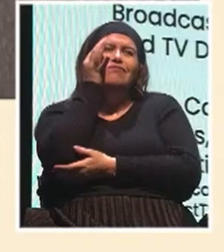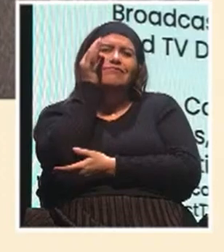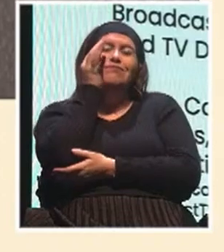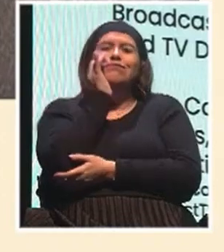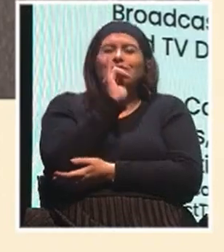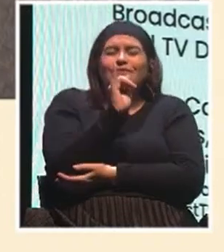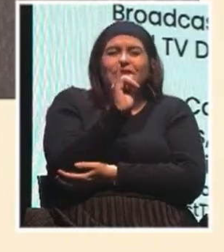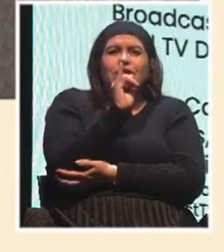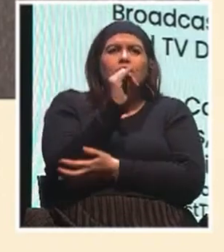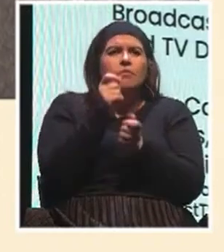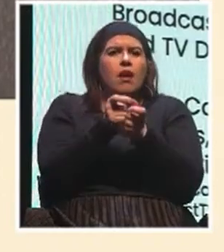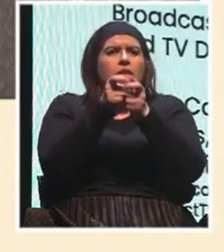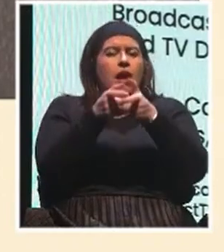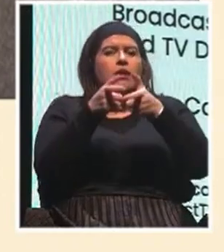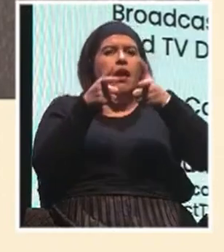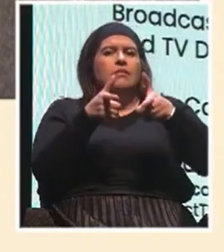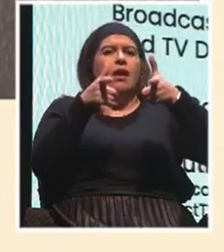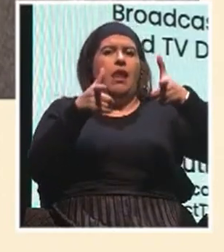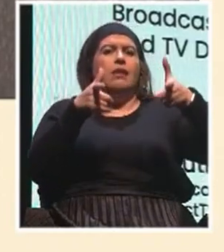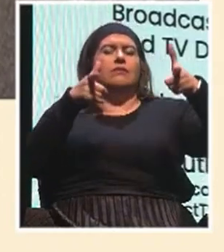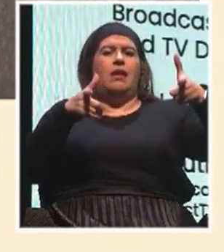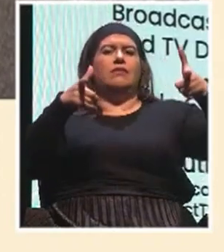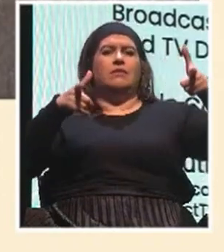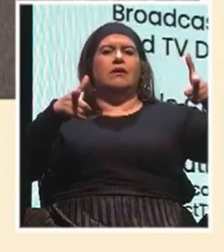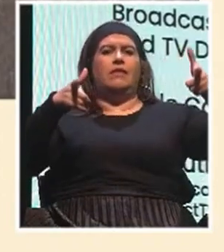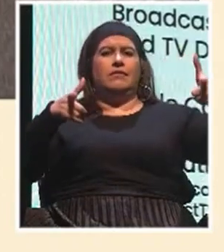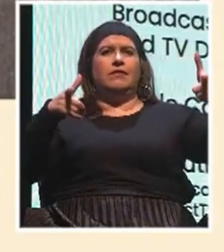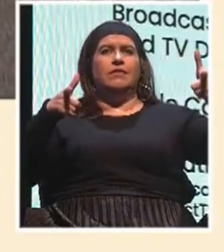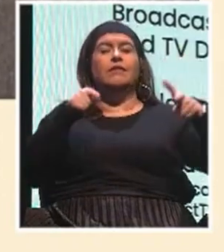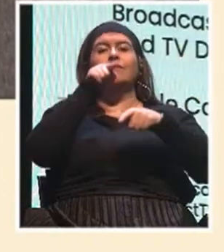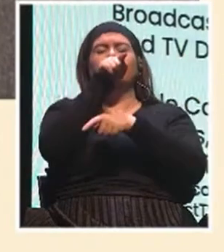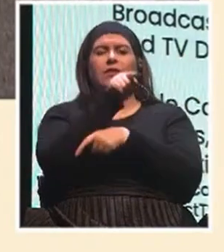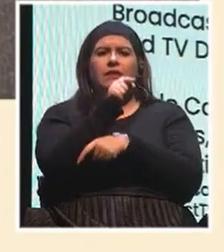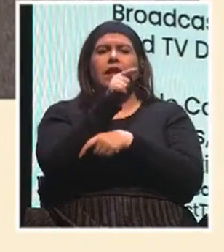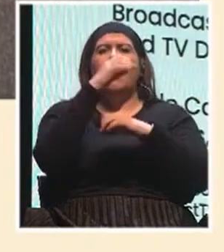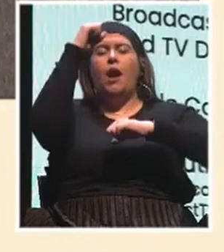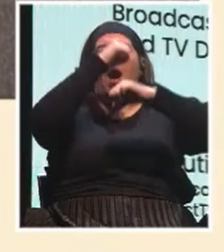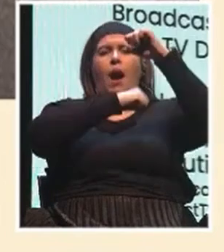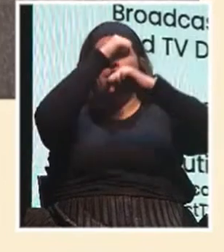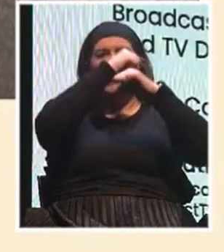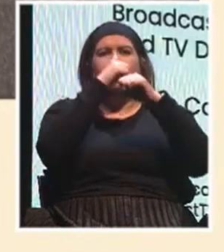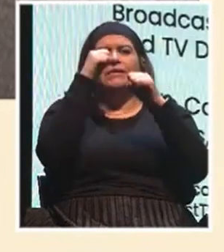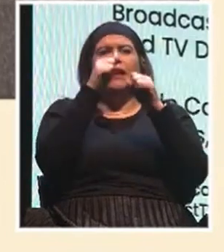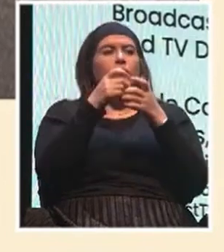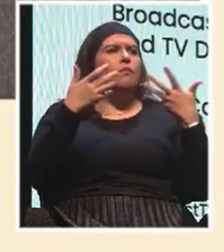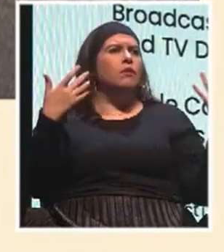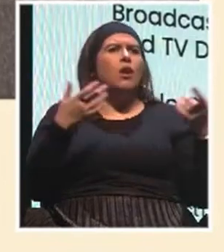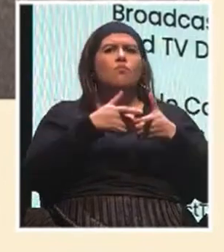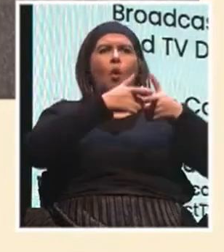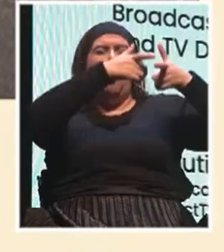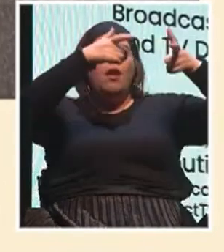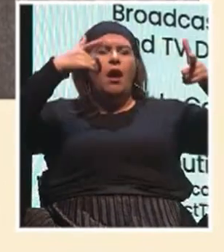grow and grow and grow. Eventually, some of these cable companies became very huge and very